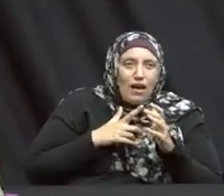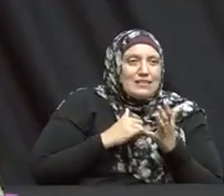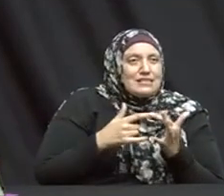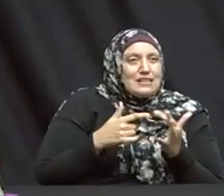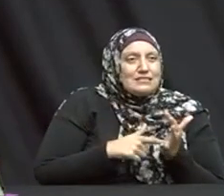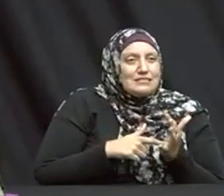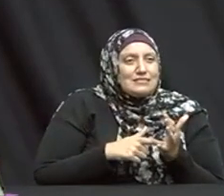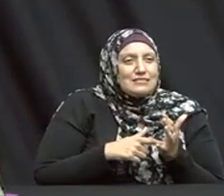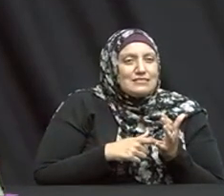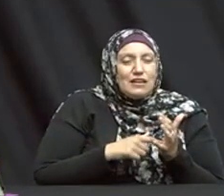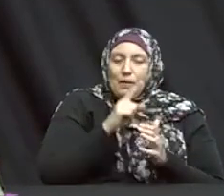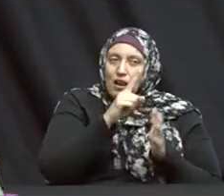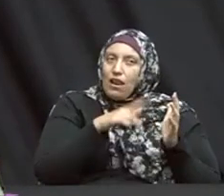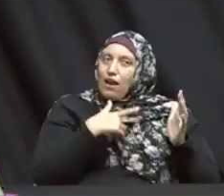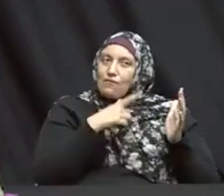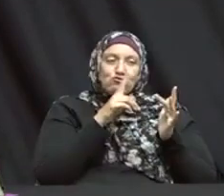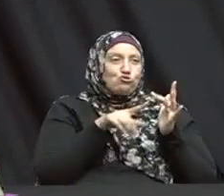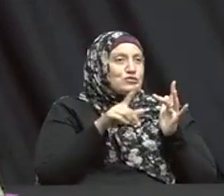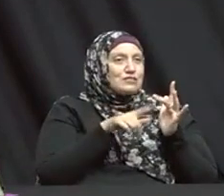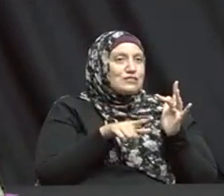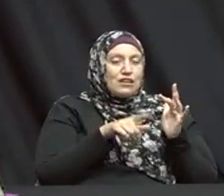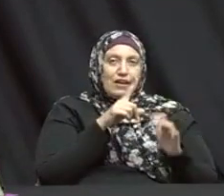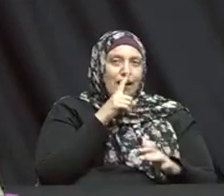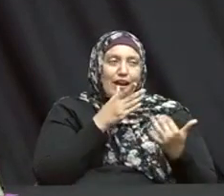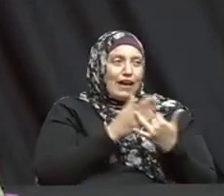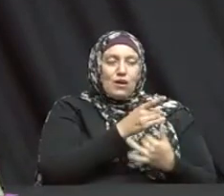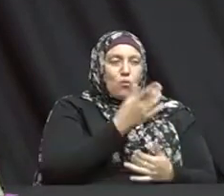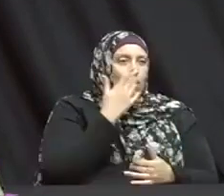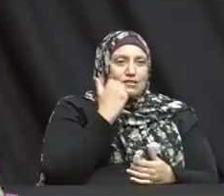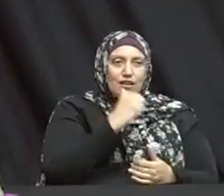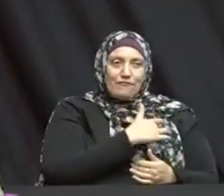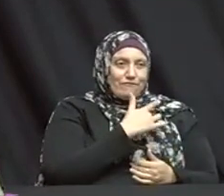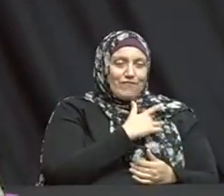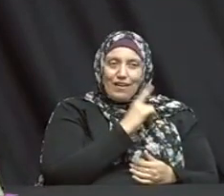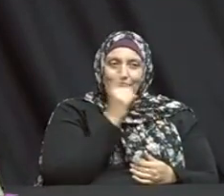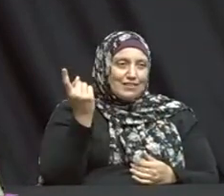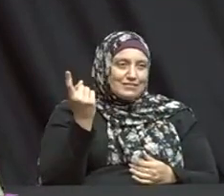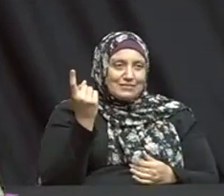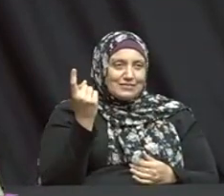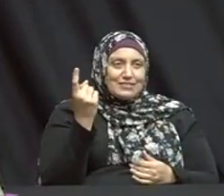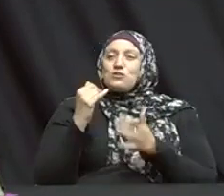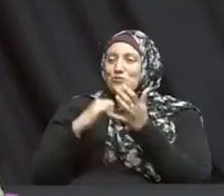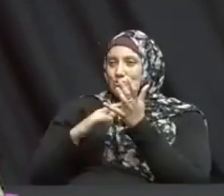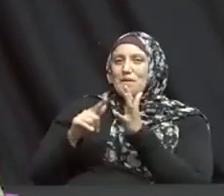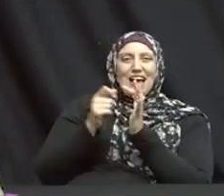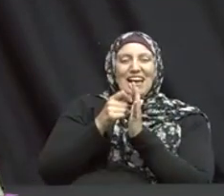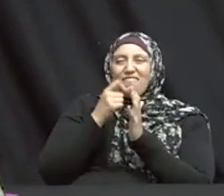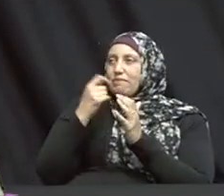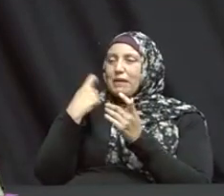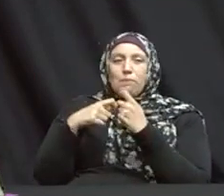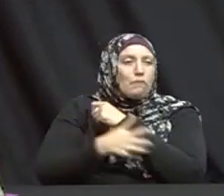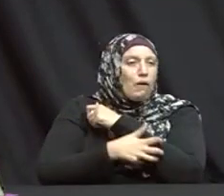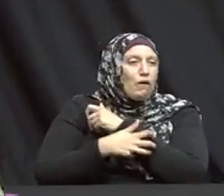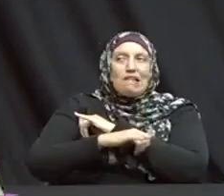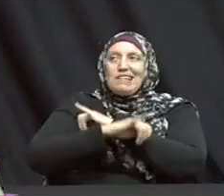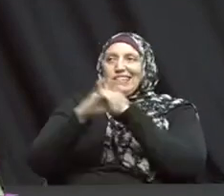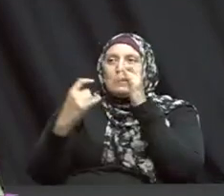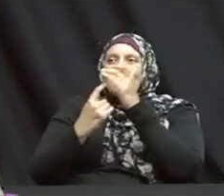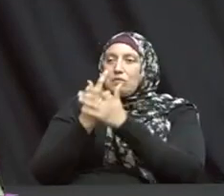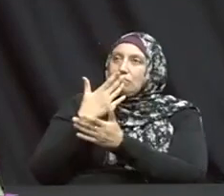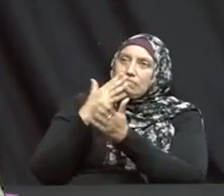for life insurance, I'm not entitled to it. That is my understanding of the life insurance, unless the policy specifies and